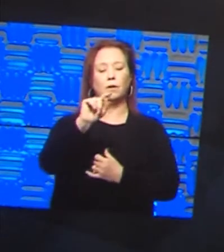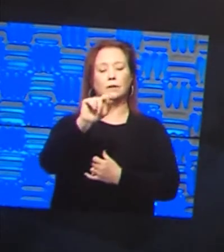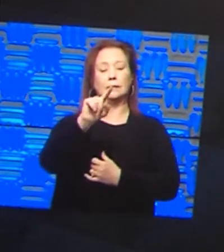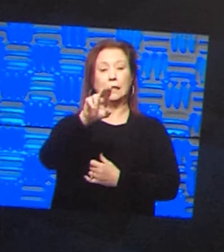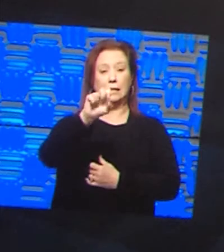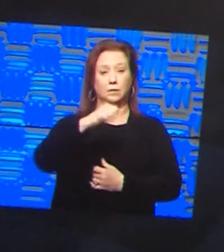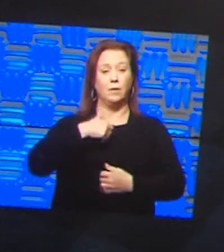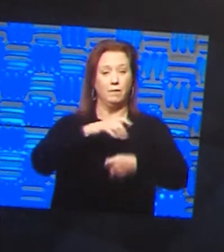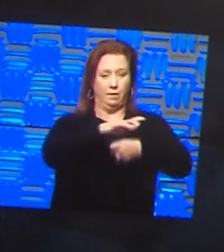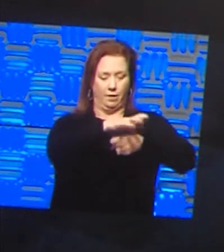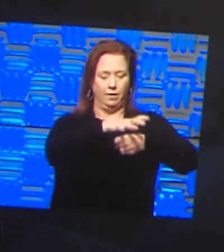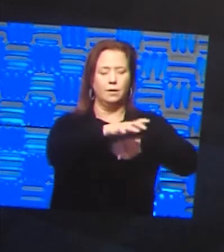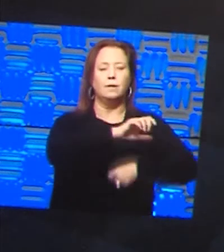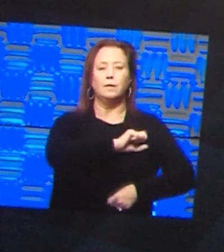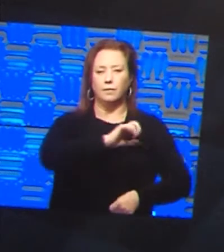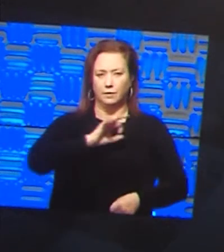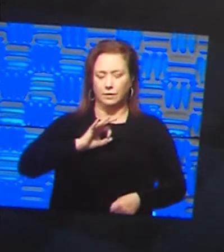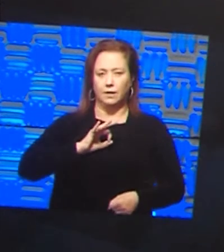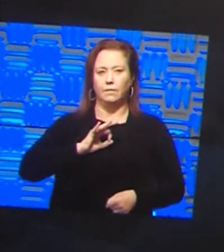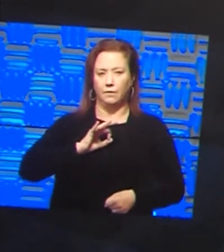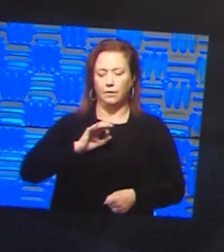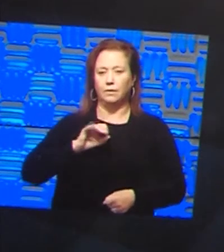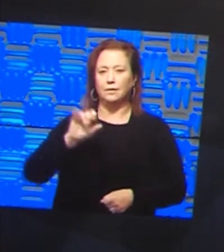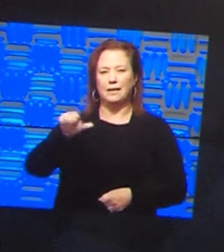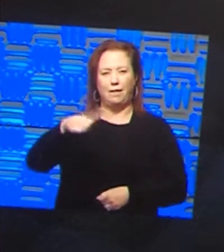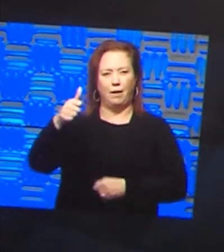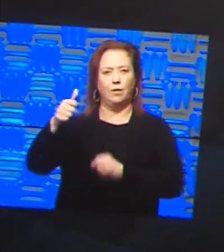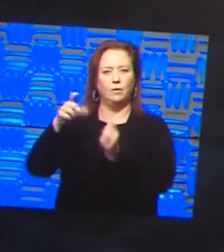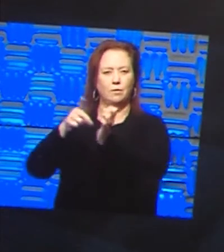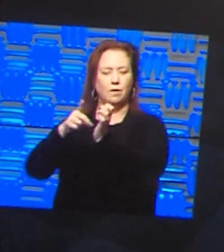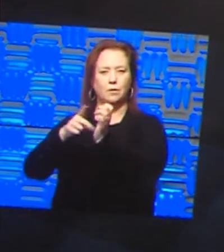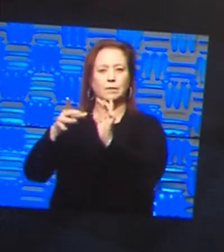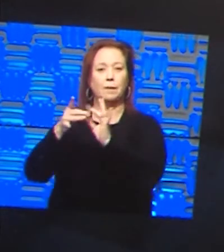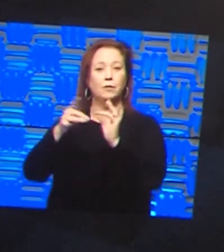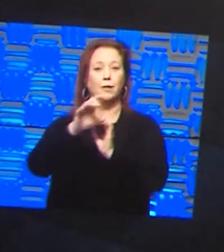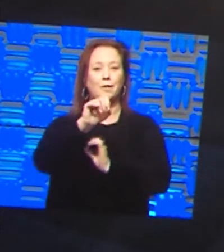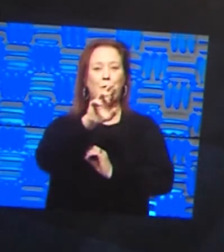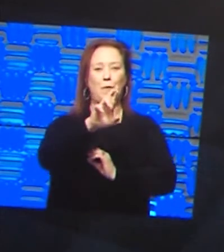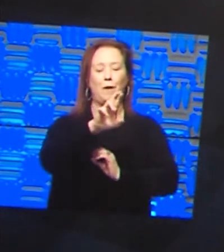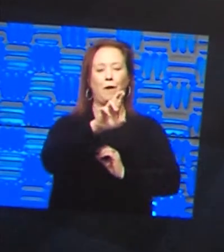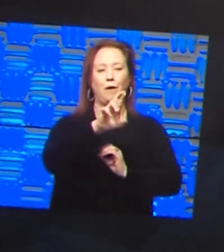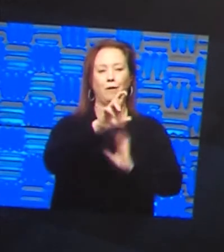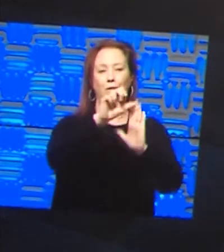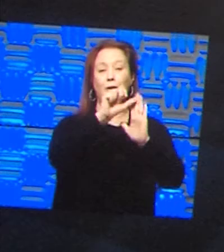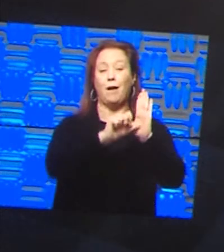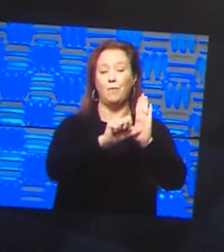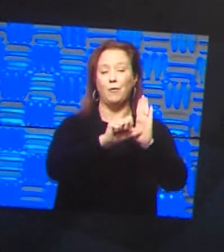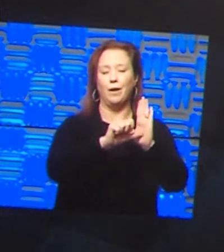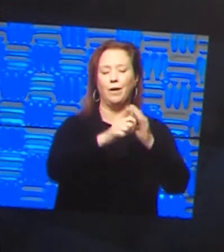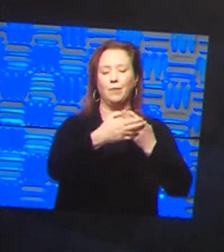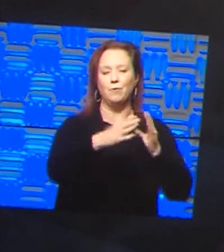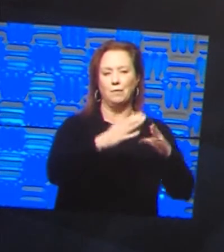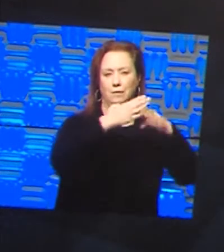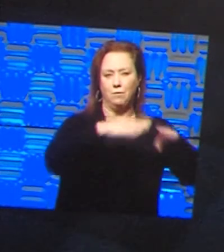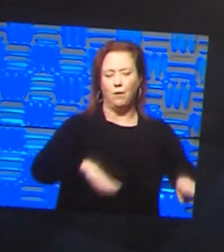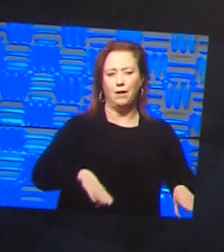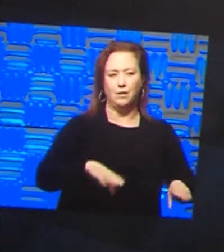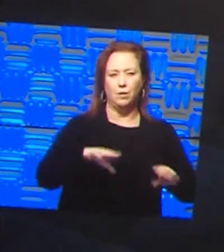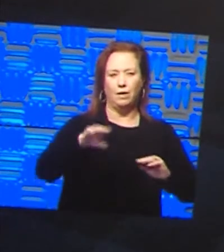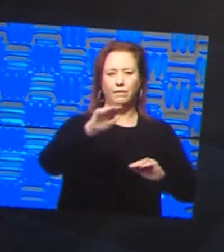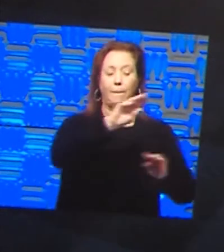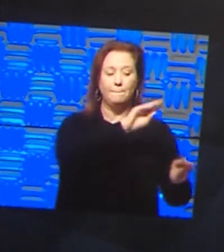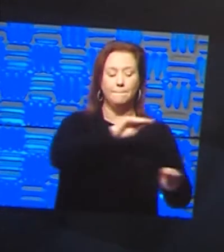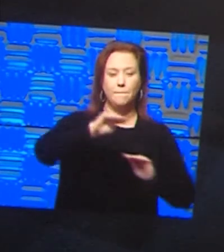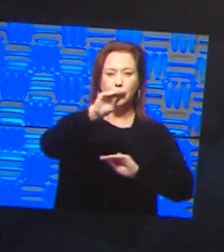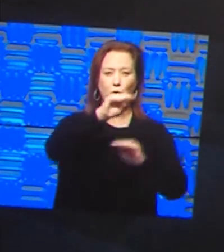I have supplies to test hospitalized patients. We hope to have in the next week to 10 days an in